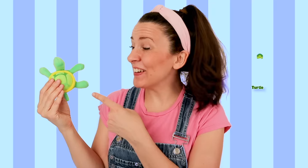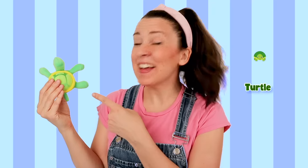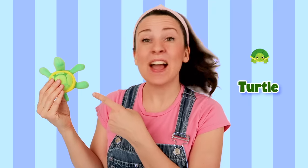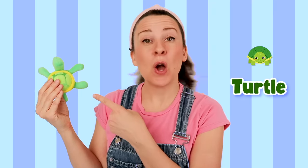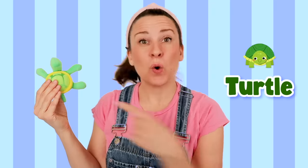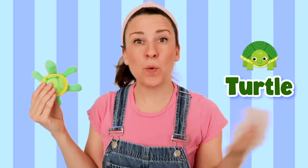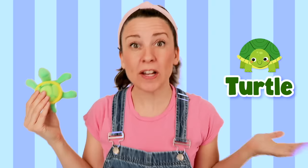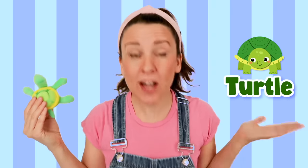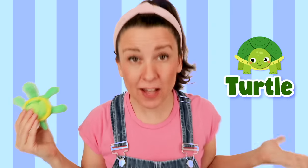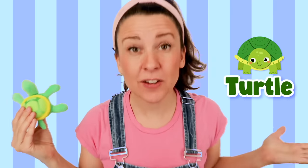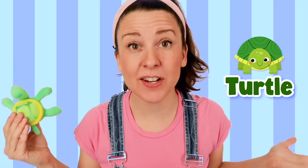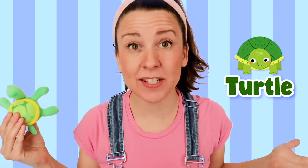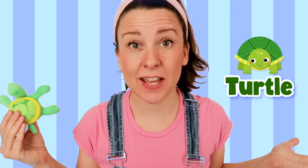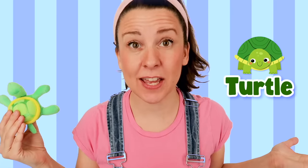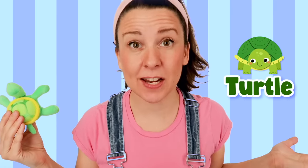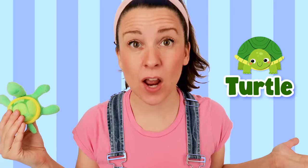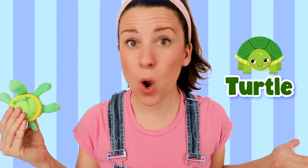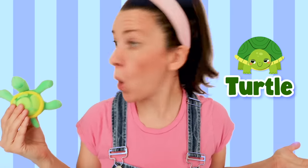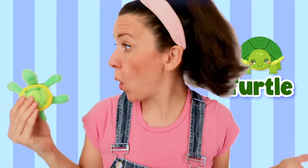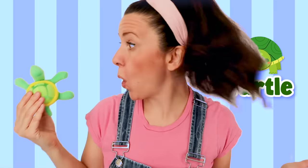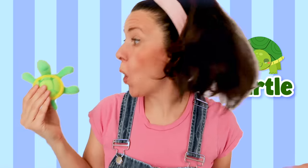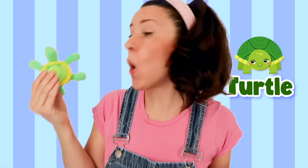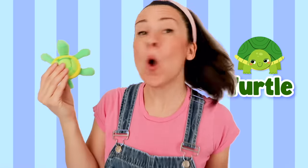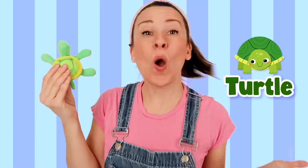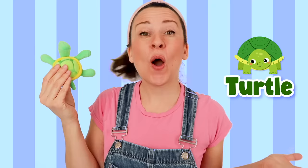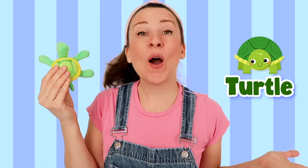turtle. What color is it?